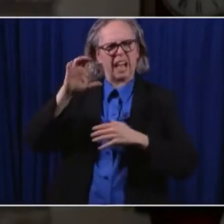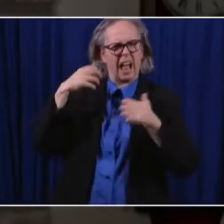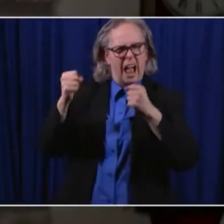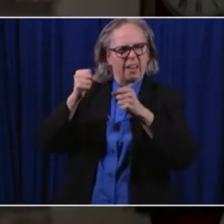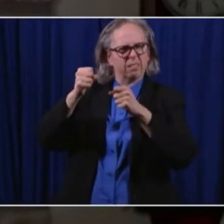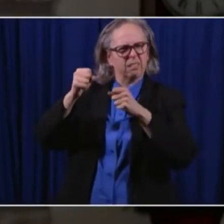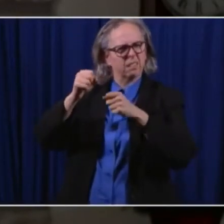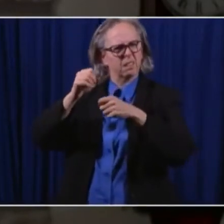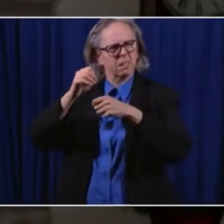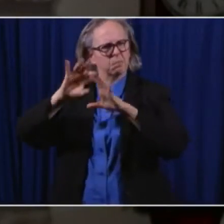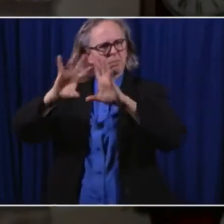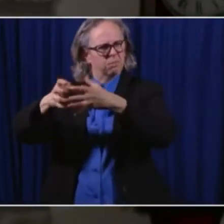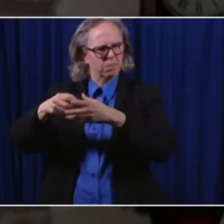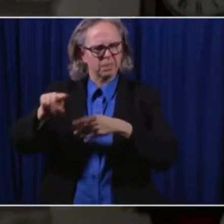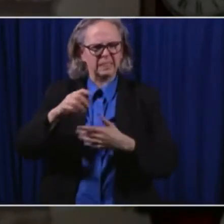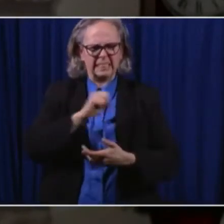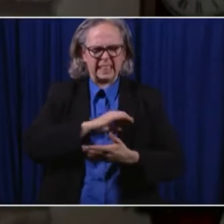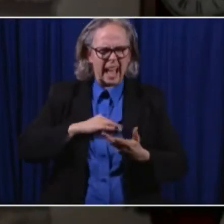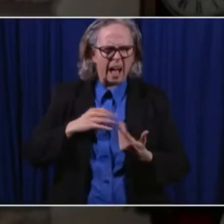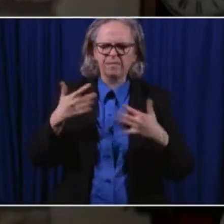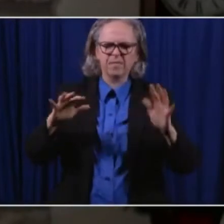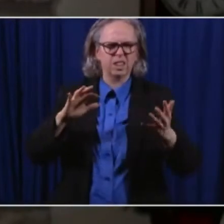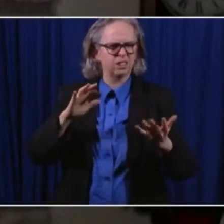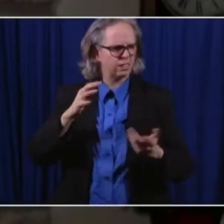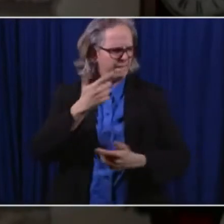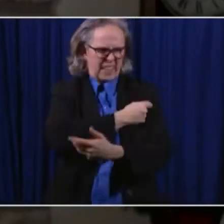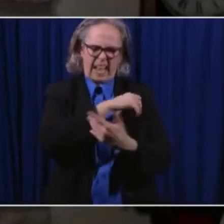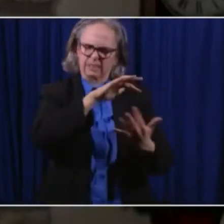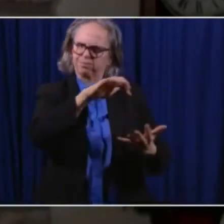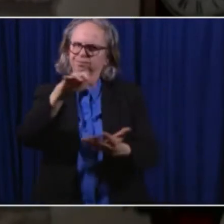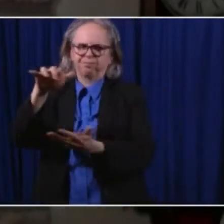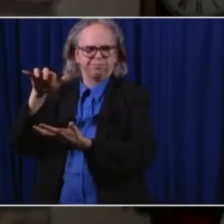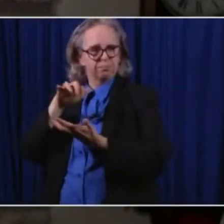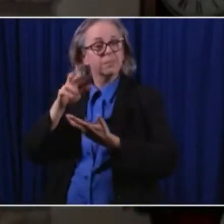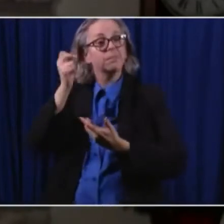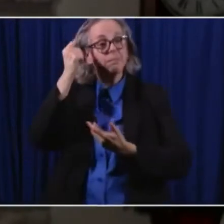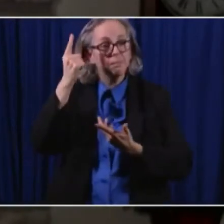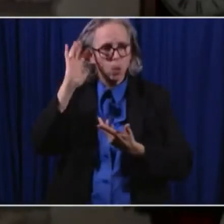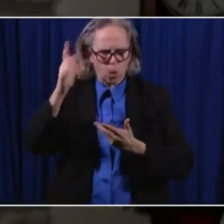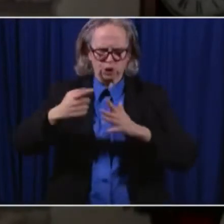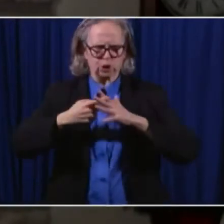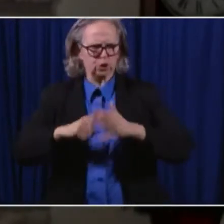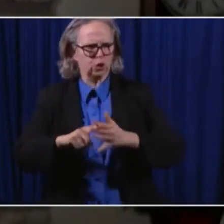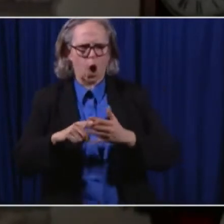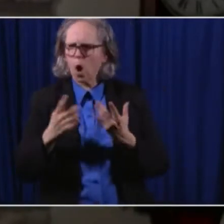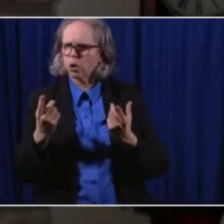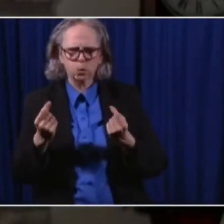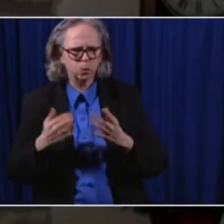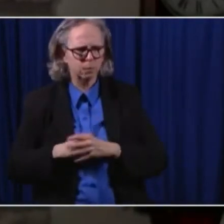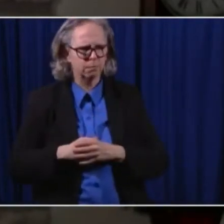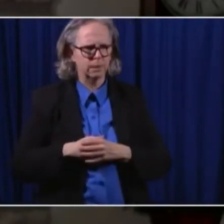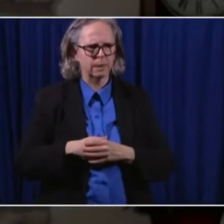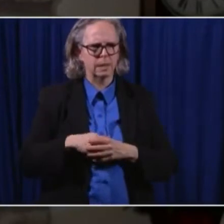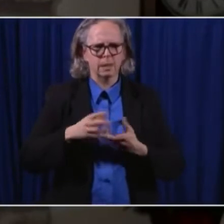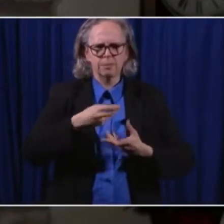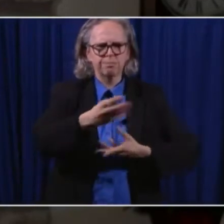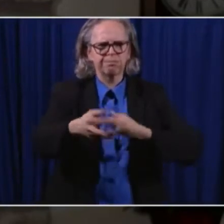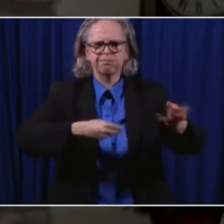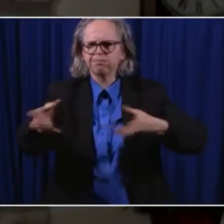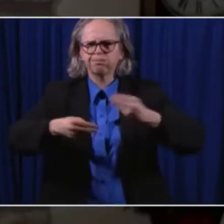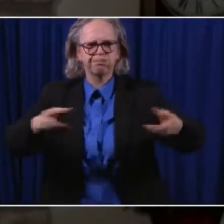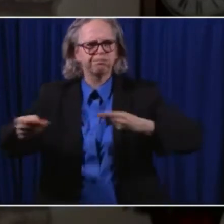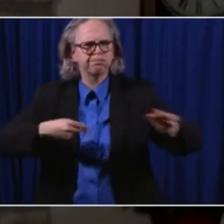be vaccinating our EMS responders and others. So they've got a lot going on. And of course, one of the things we've